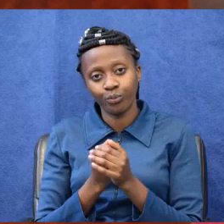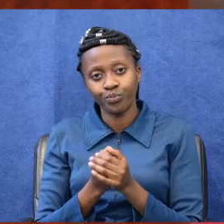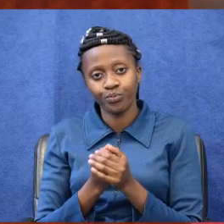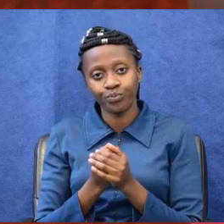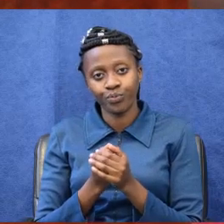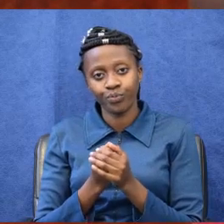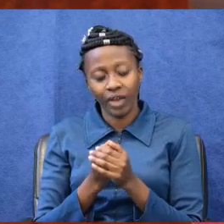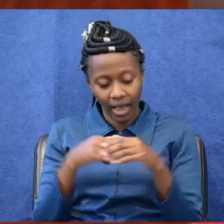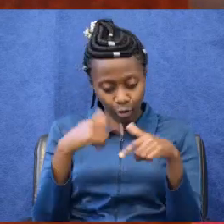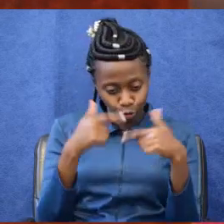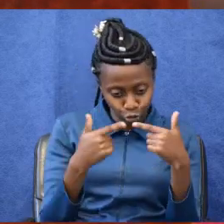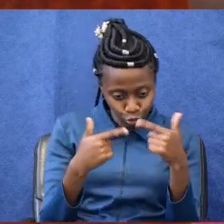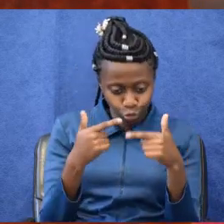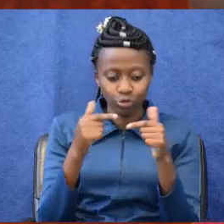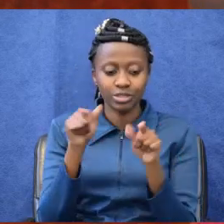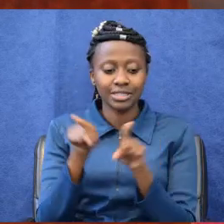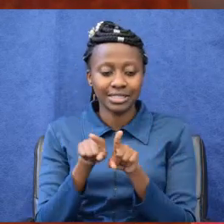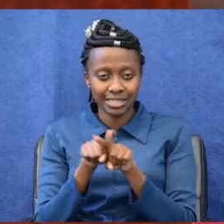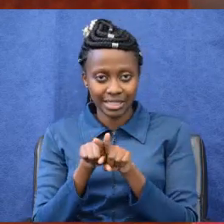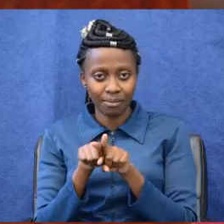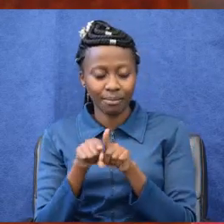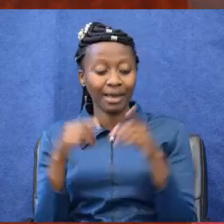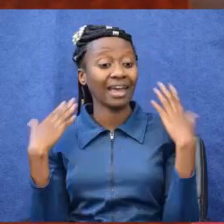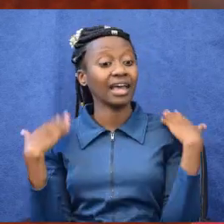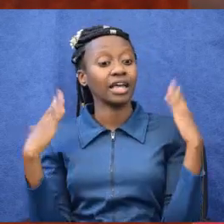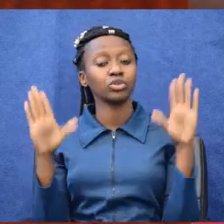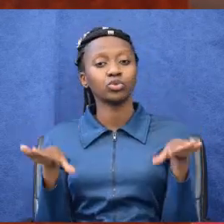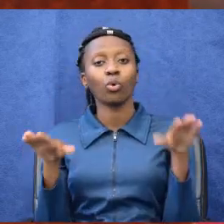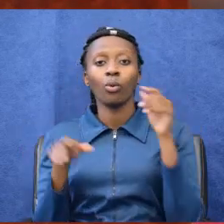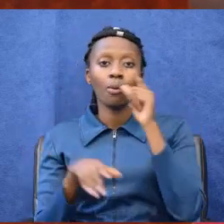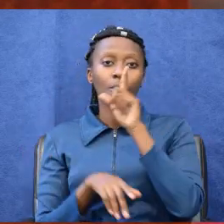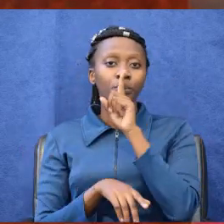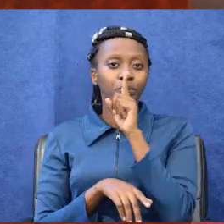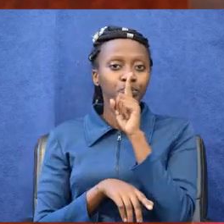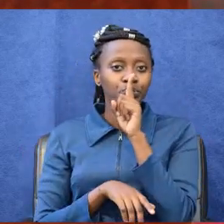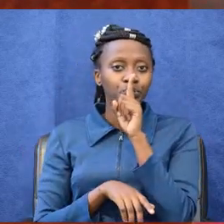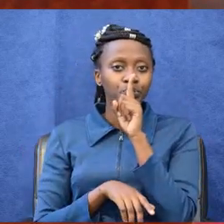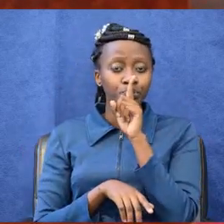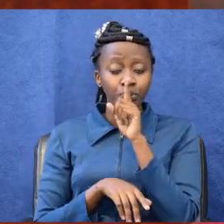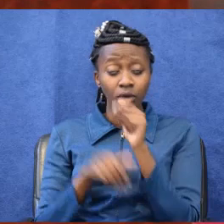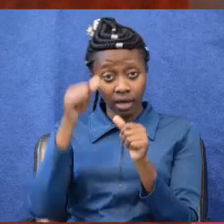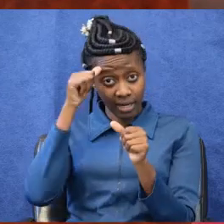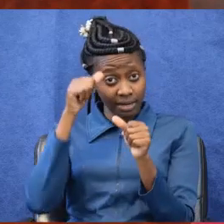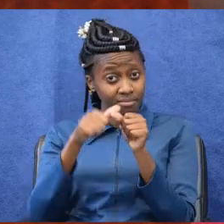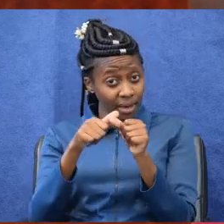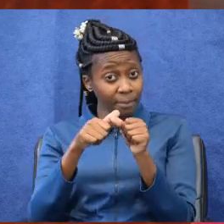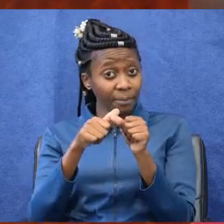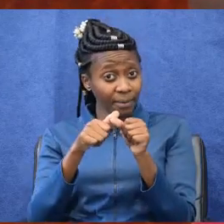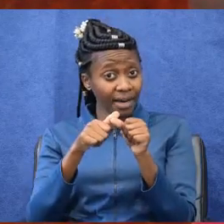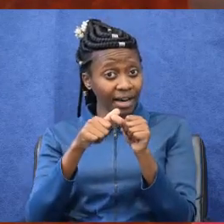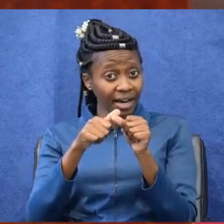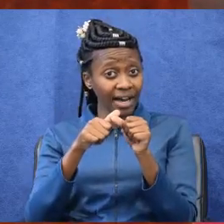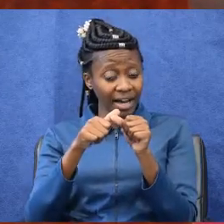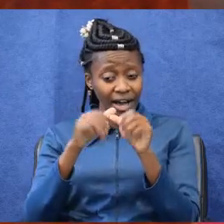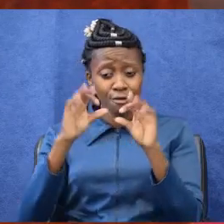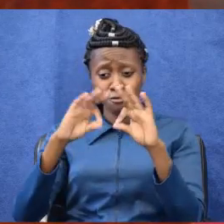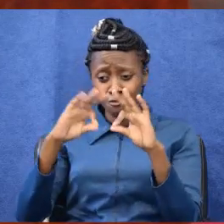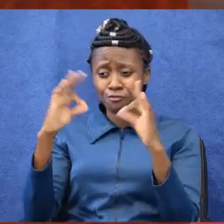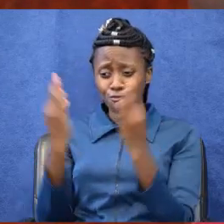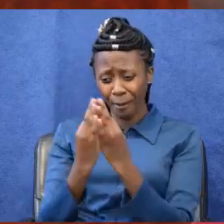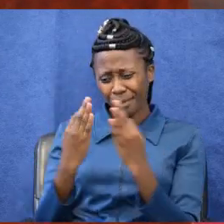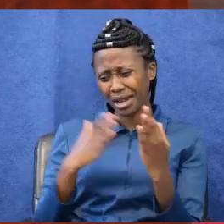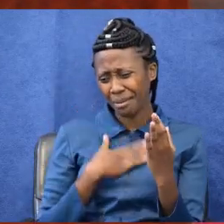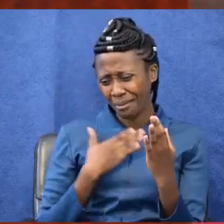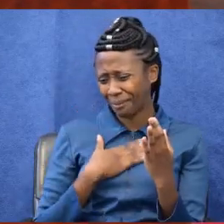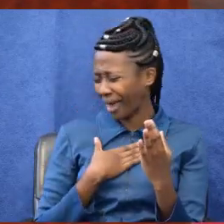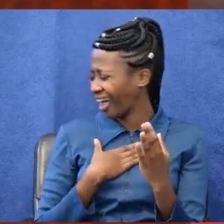And he continued, and the angel was quiet. "Remember, our family or our